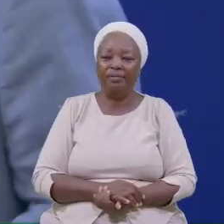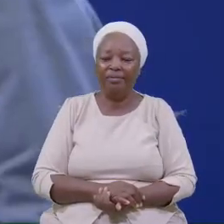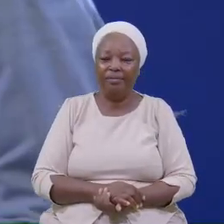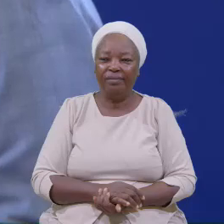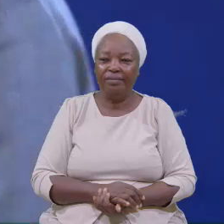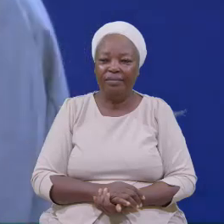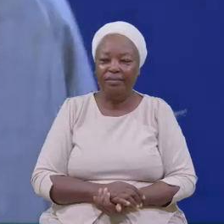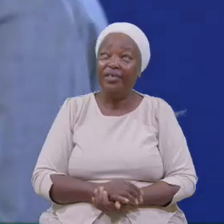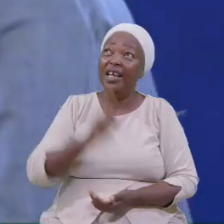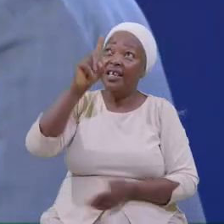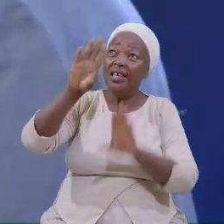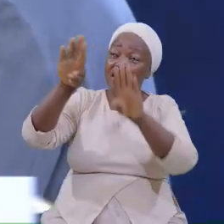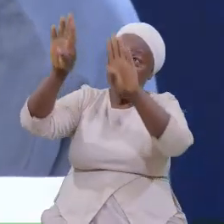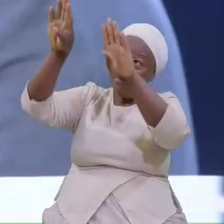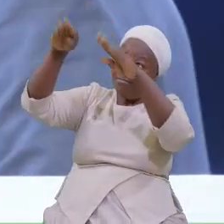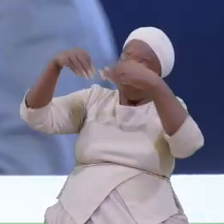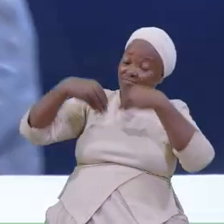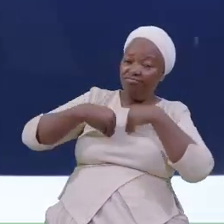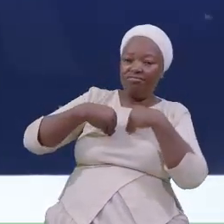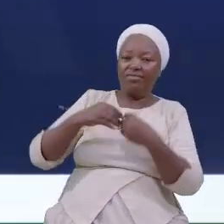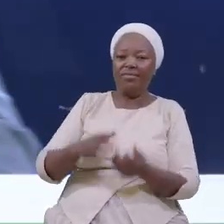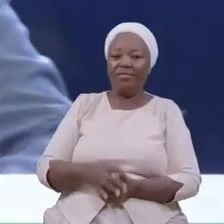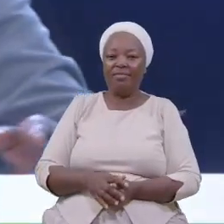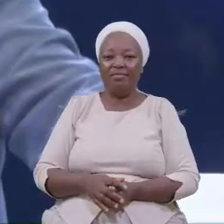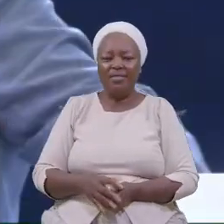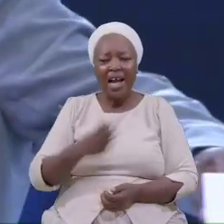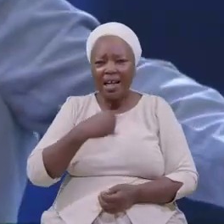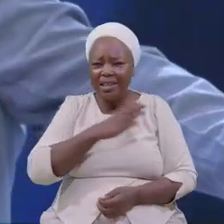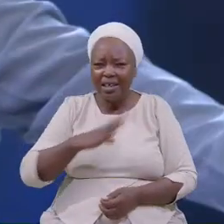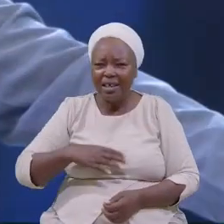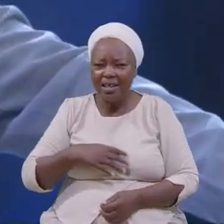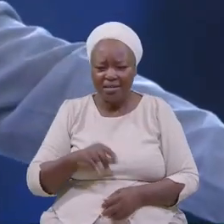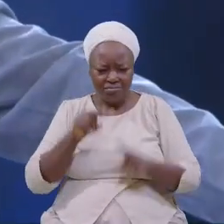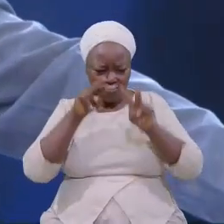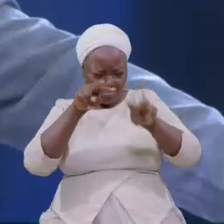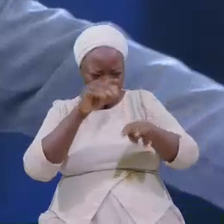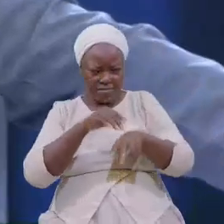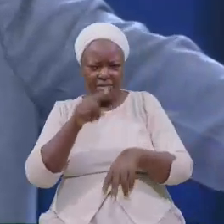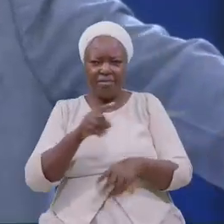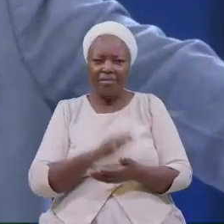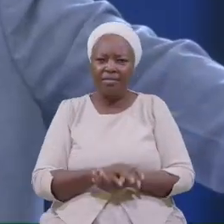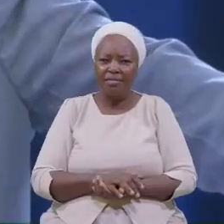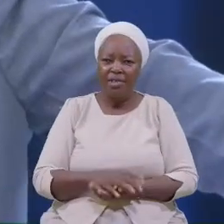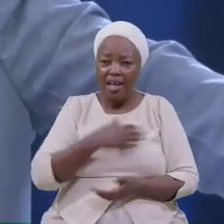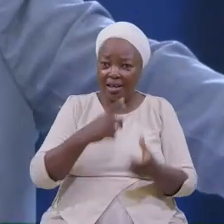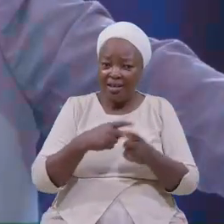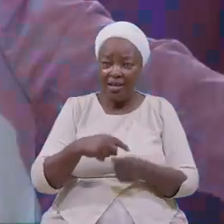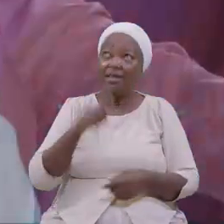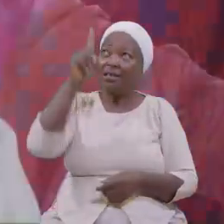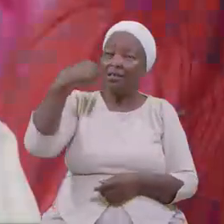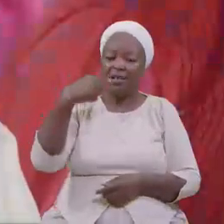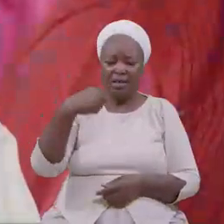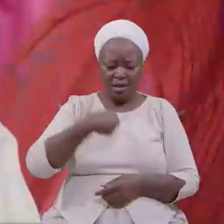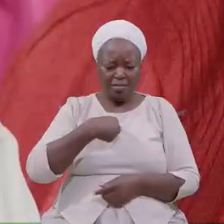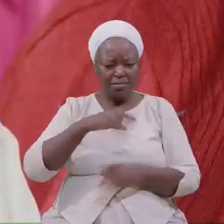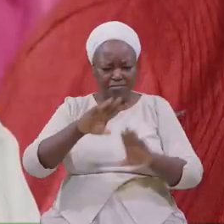He gave himself for me. And Christ is looking at you. And he said, I gave myself